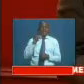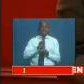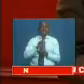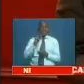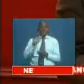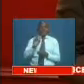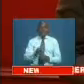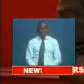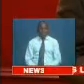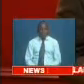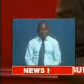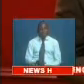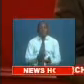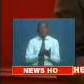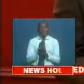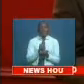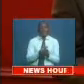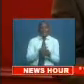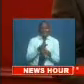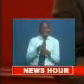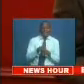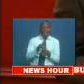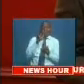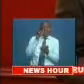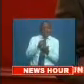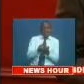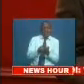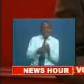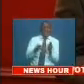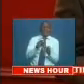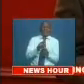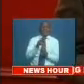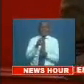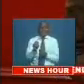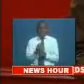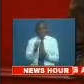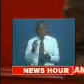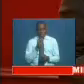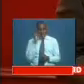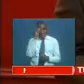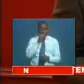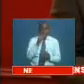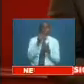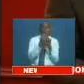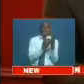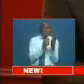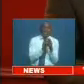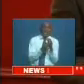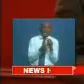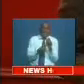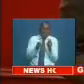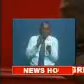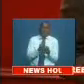cedis. As a result of the earlier depreciation in the exchange rate, the assumptions for the budget have been